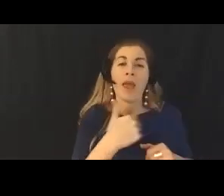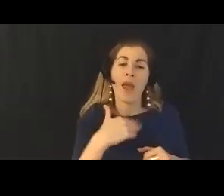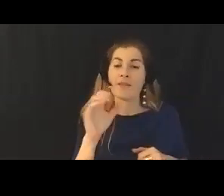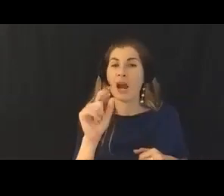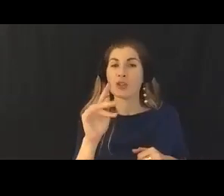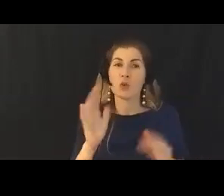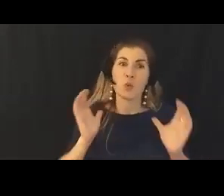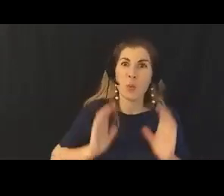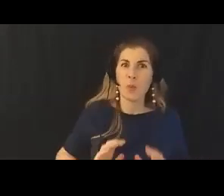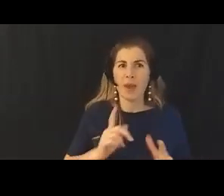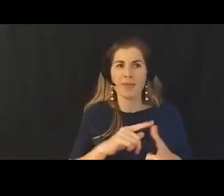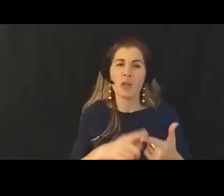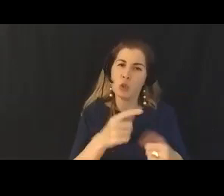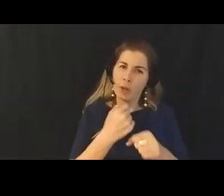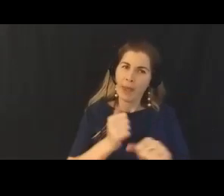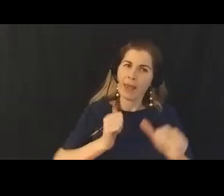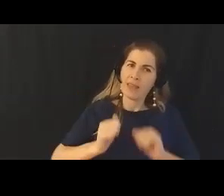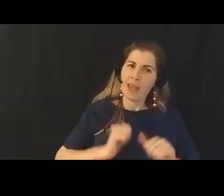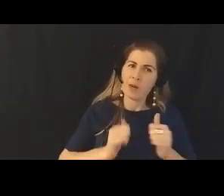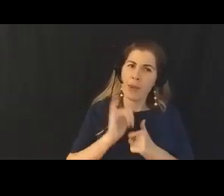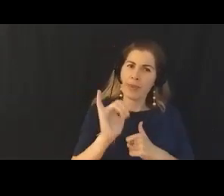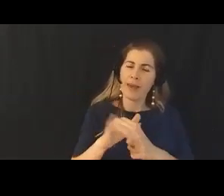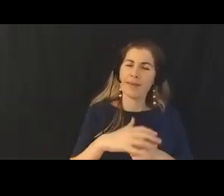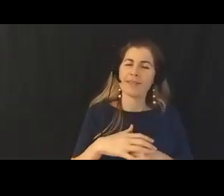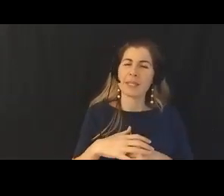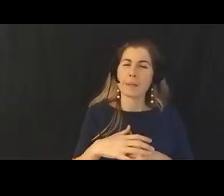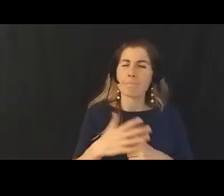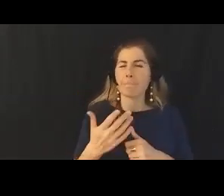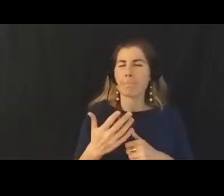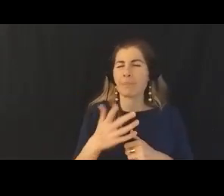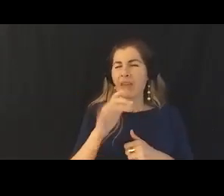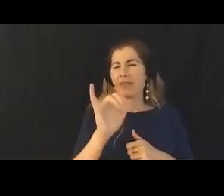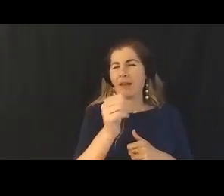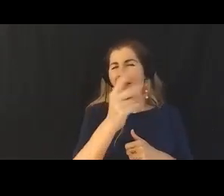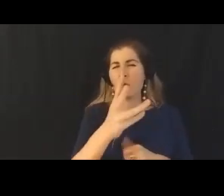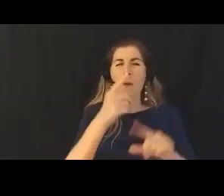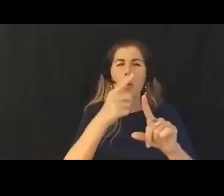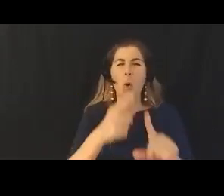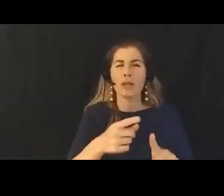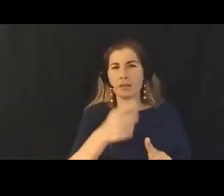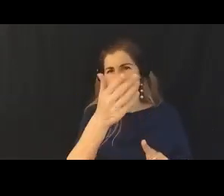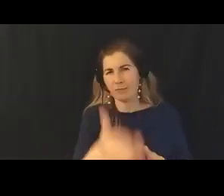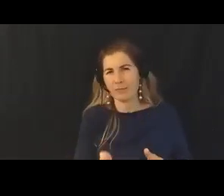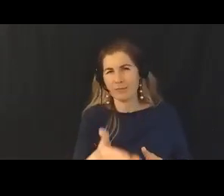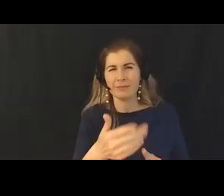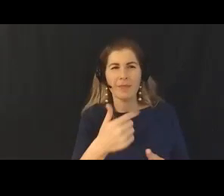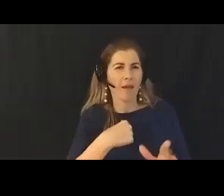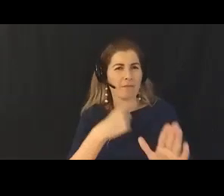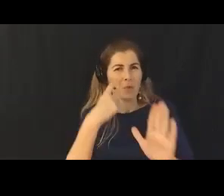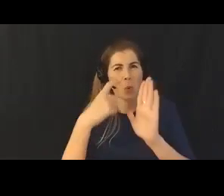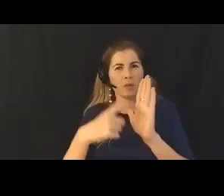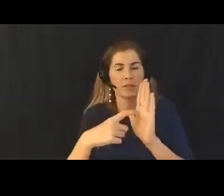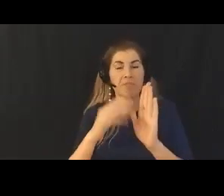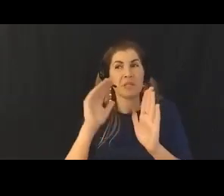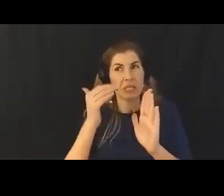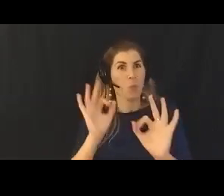you can create theater around that. So just a couple of bullet points that I've listed here, things that I've noticed that are working well